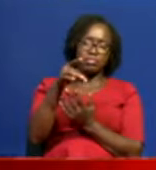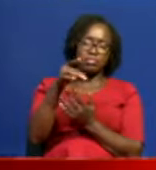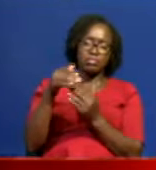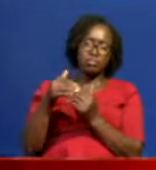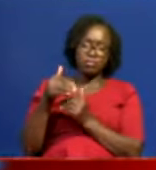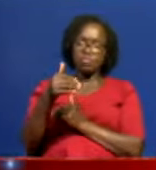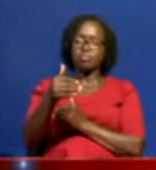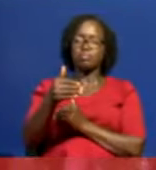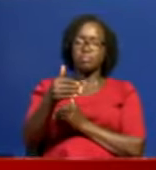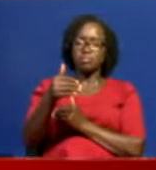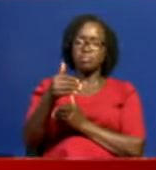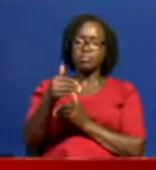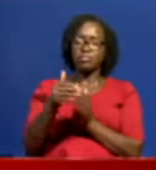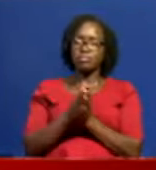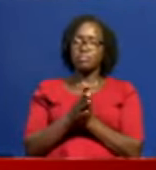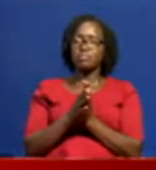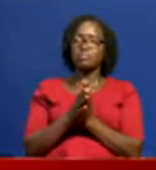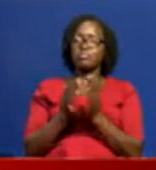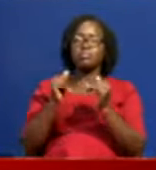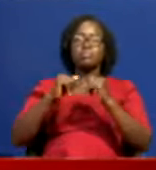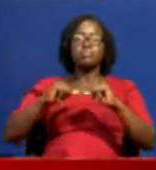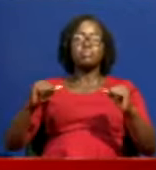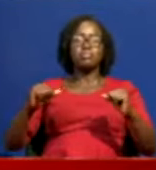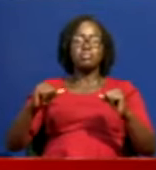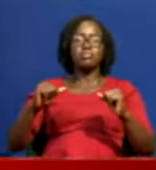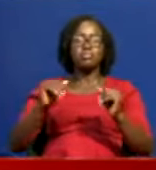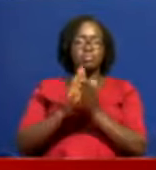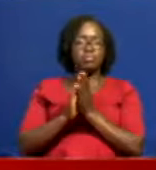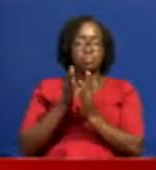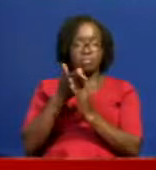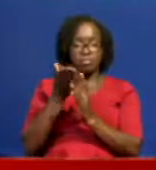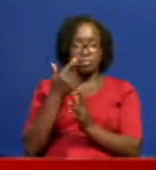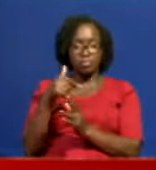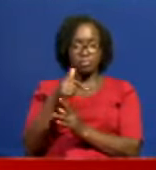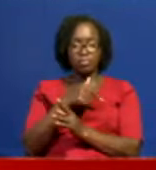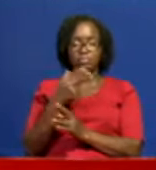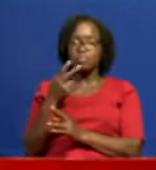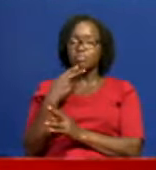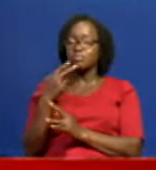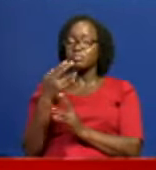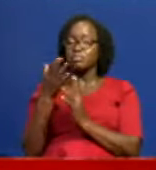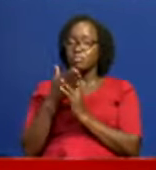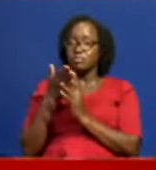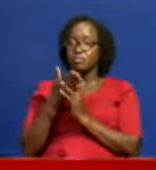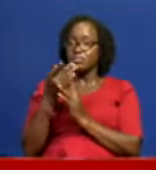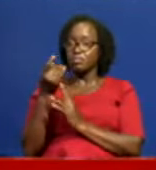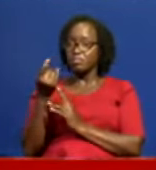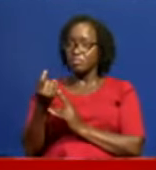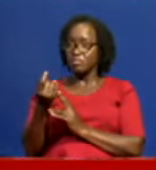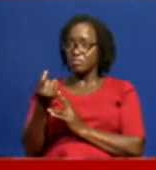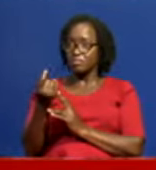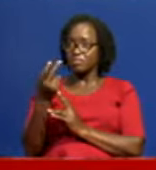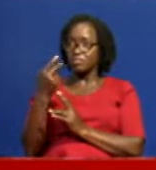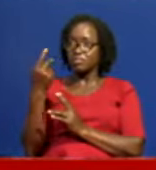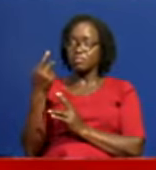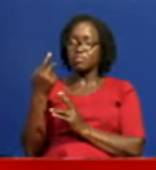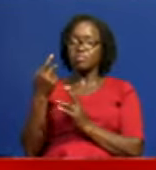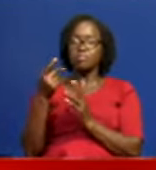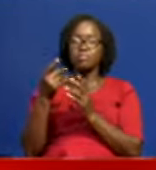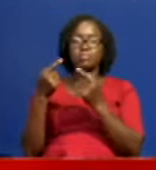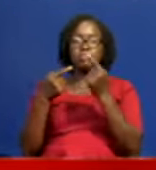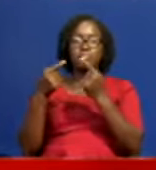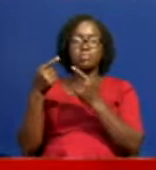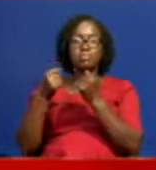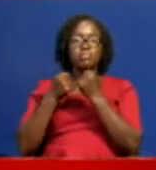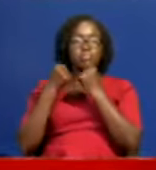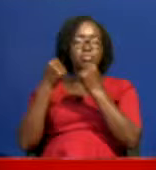extends to a disagreement between us as to who between the few who wield power in